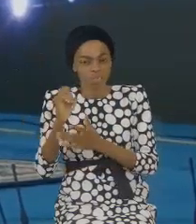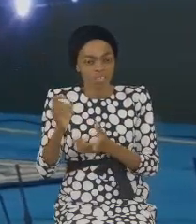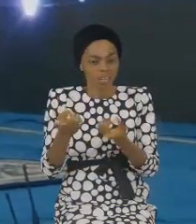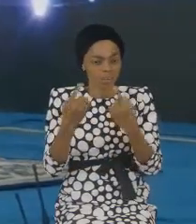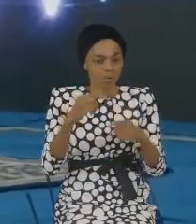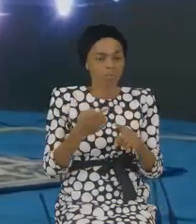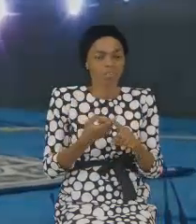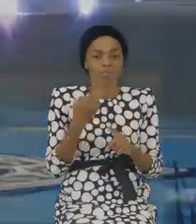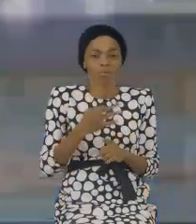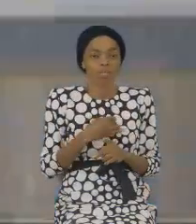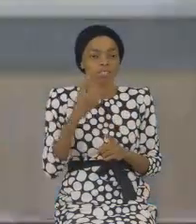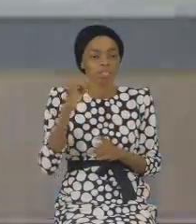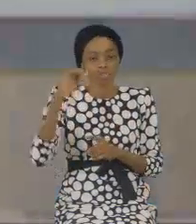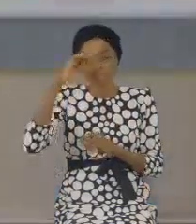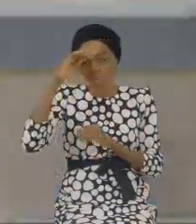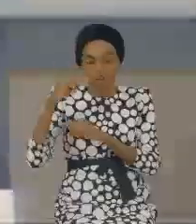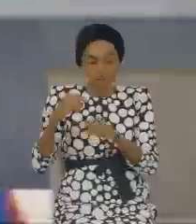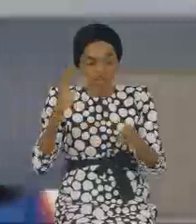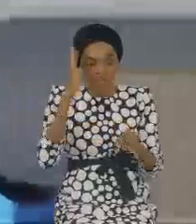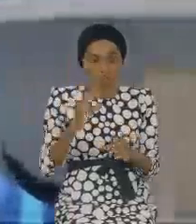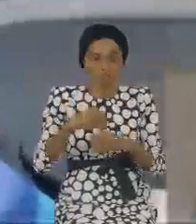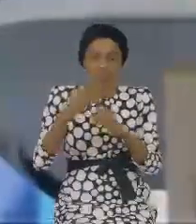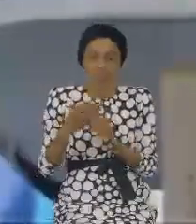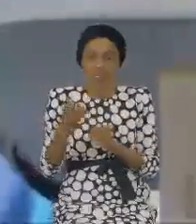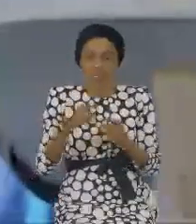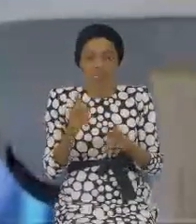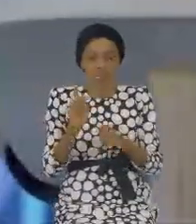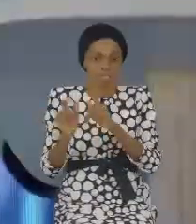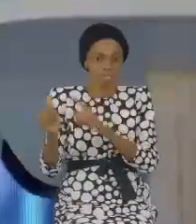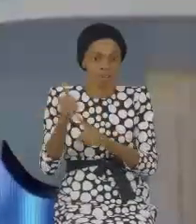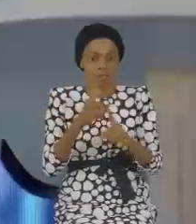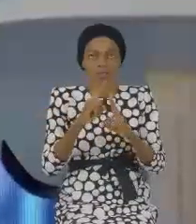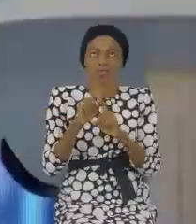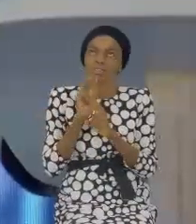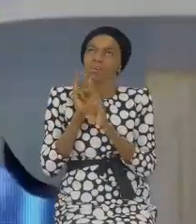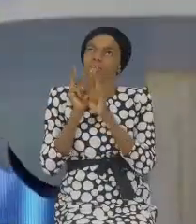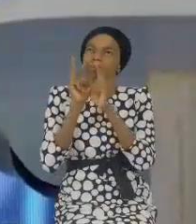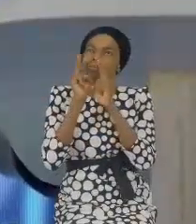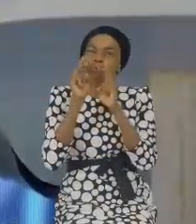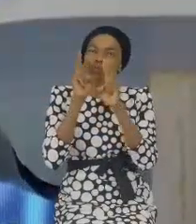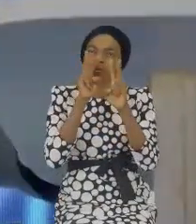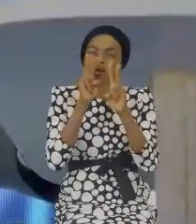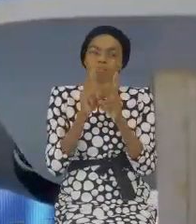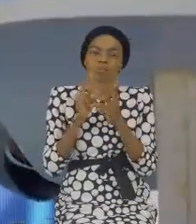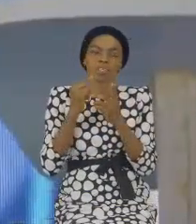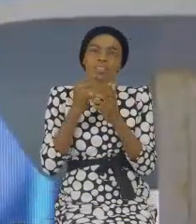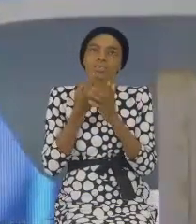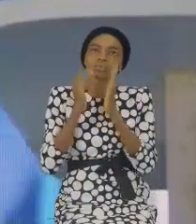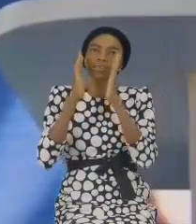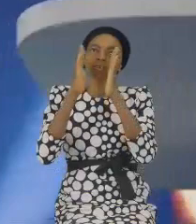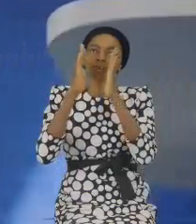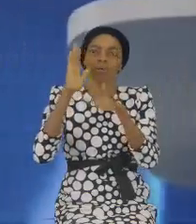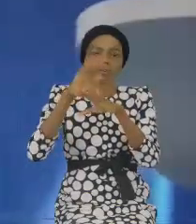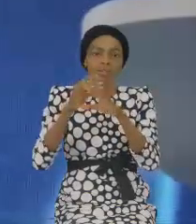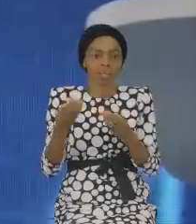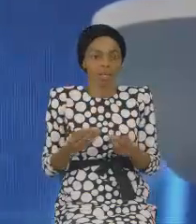they will make themselves look intently and diligently on the land where they are